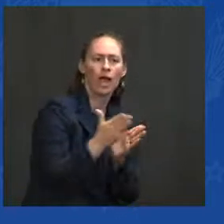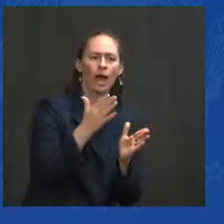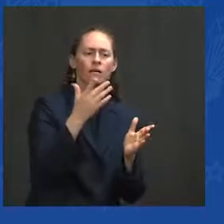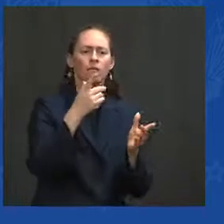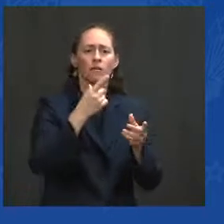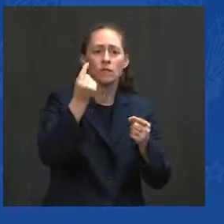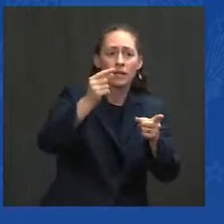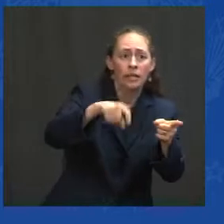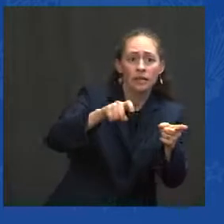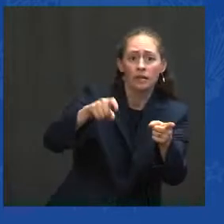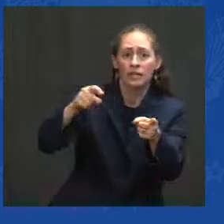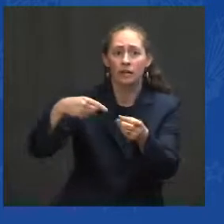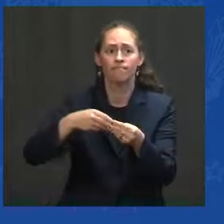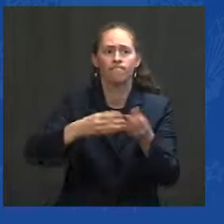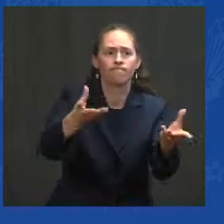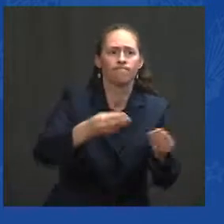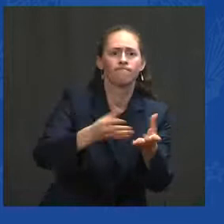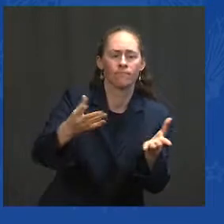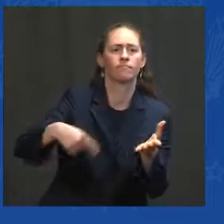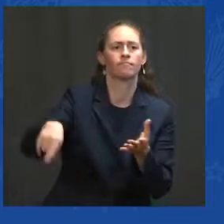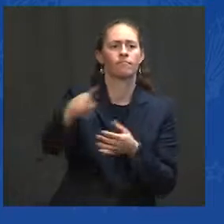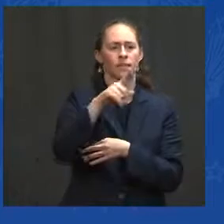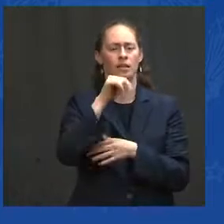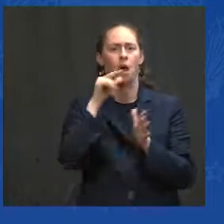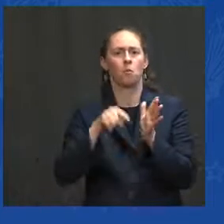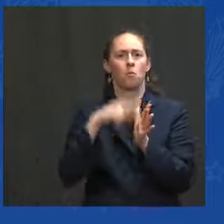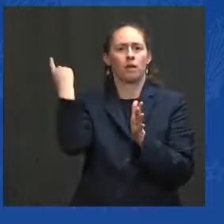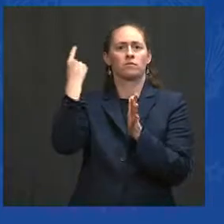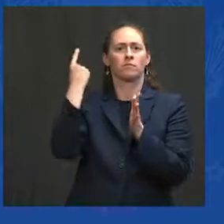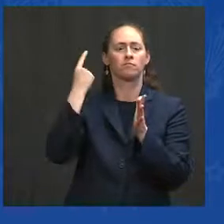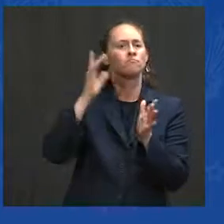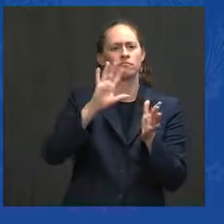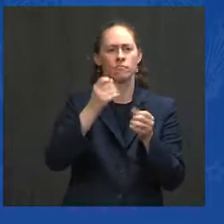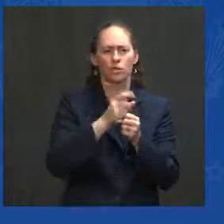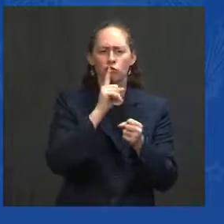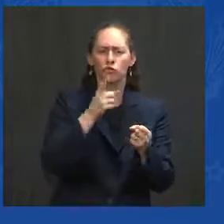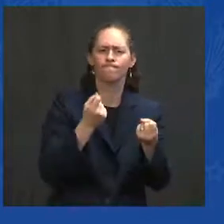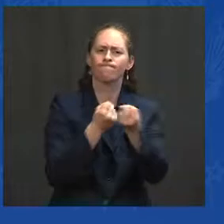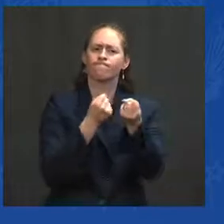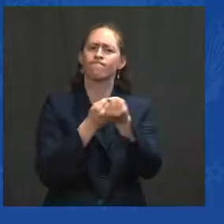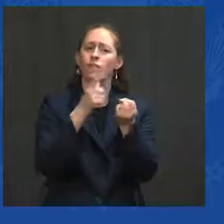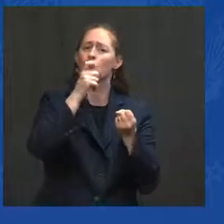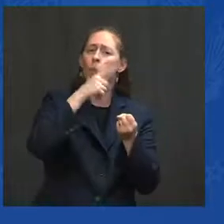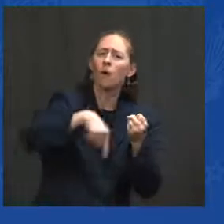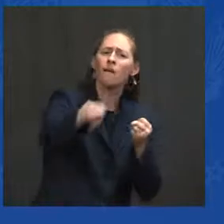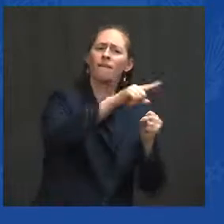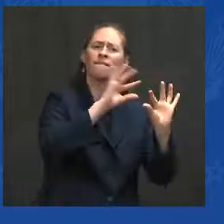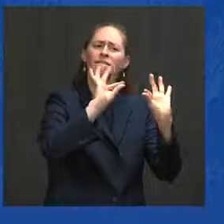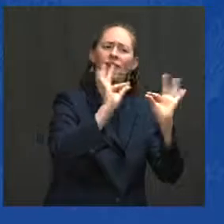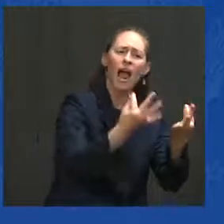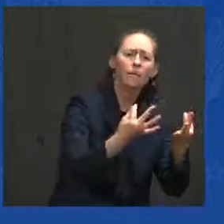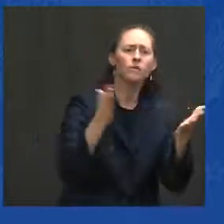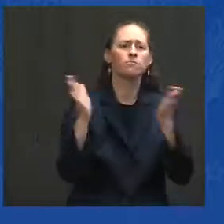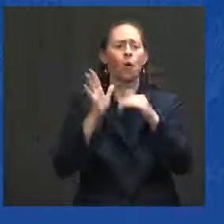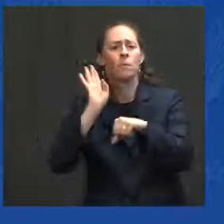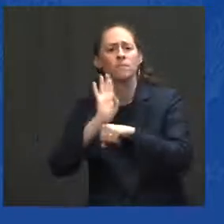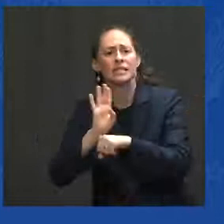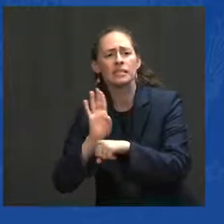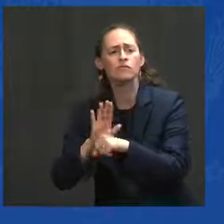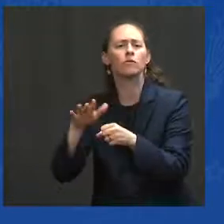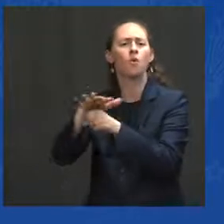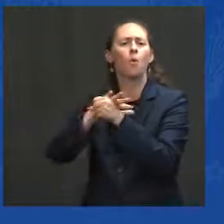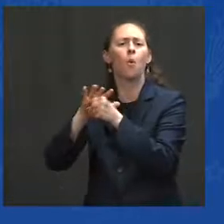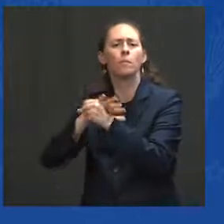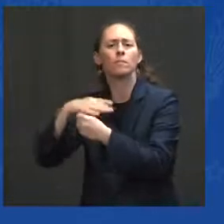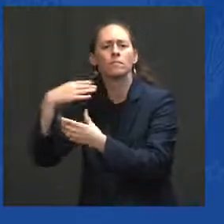year. So we could continue supporting families, small businesses, state and local budgets to help them weather those ups